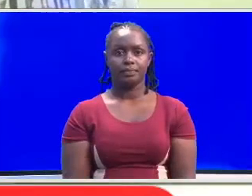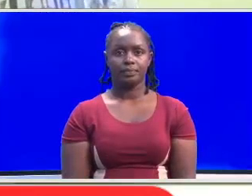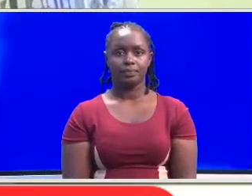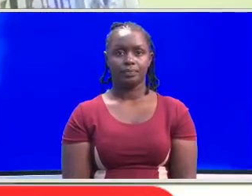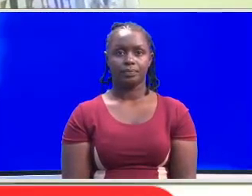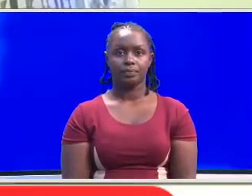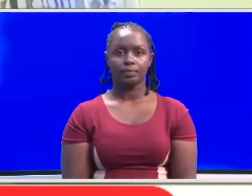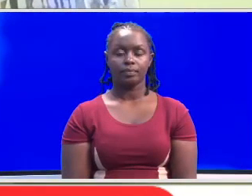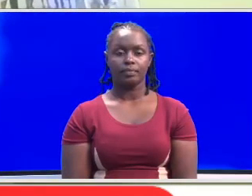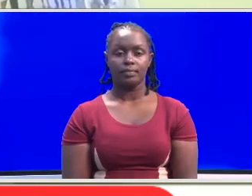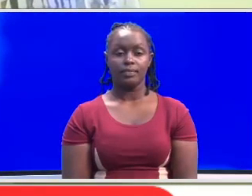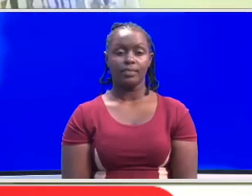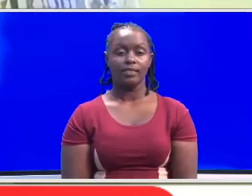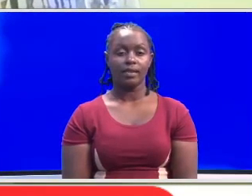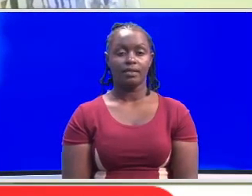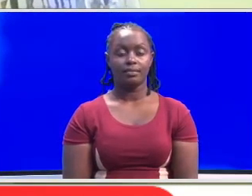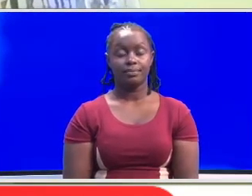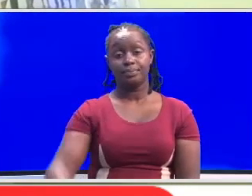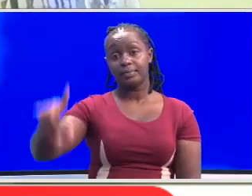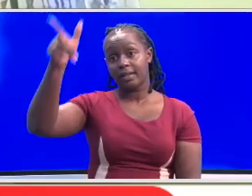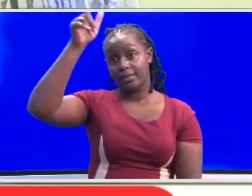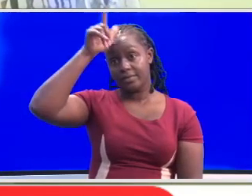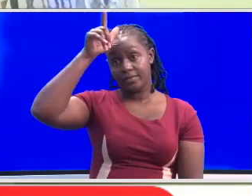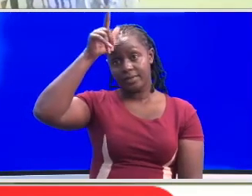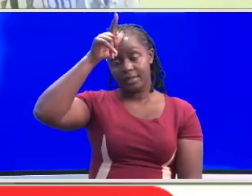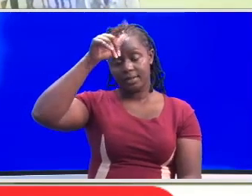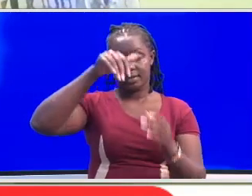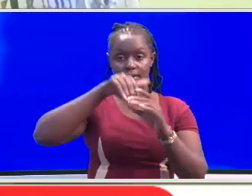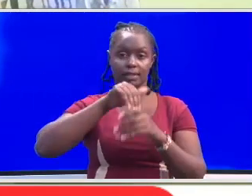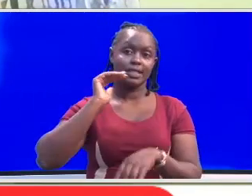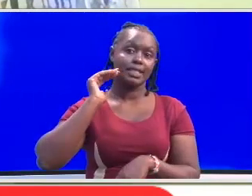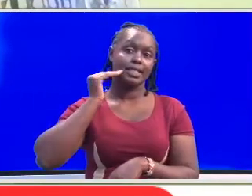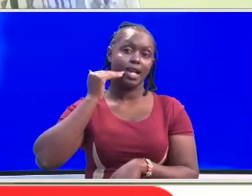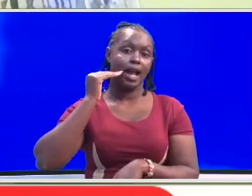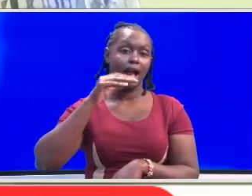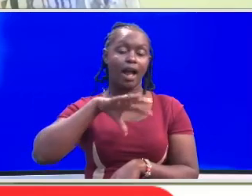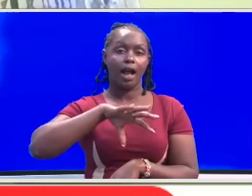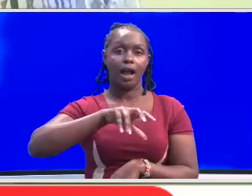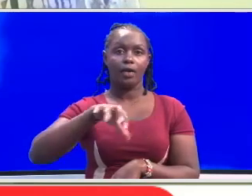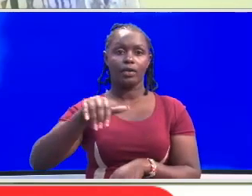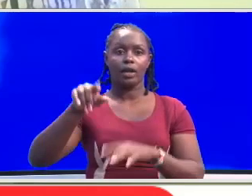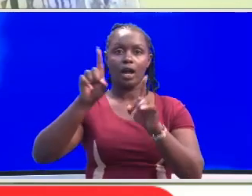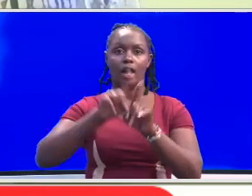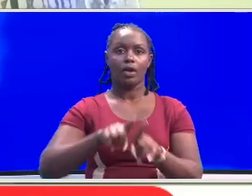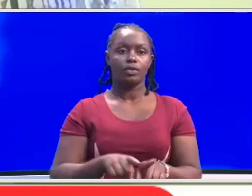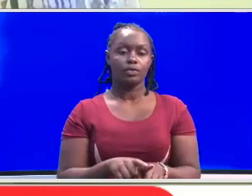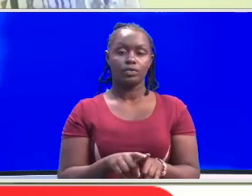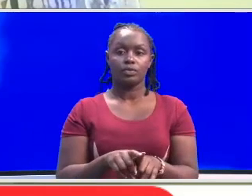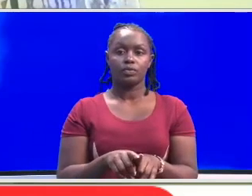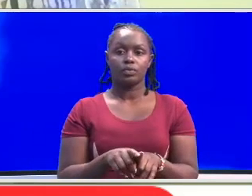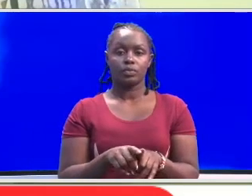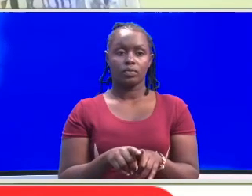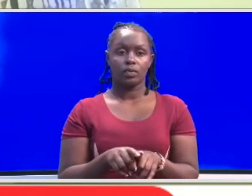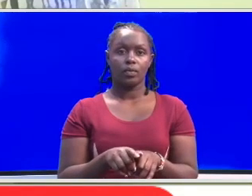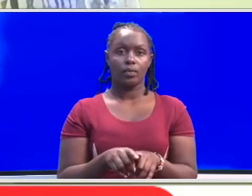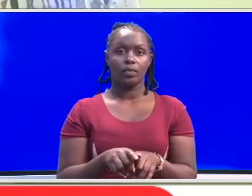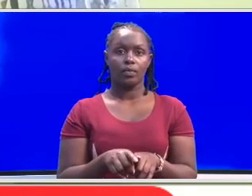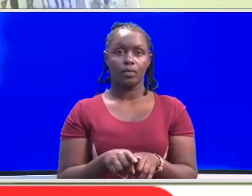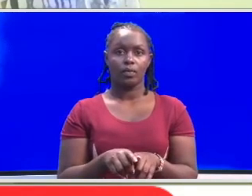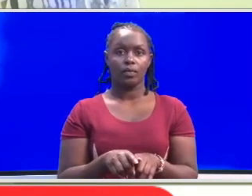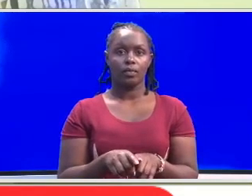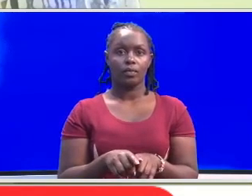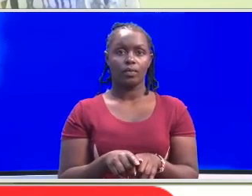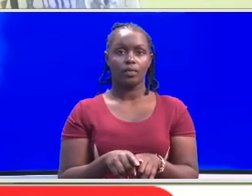Nyaminia village within Cape Sub County of Siaya County, you unlawfully and intentionally caused your penis to